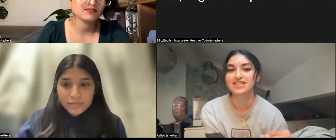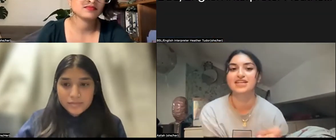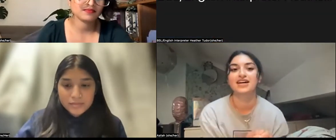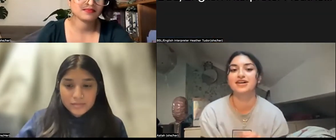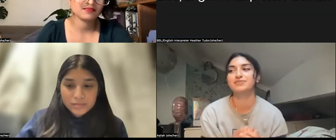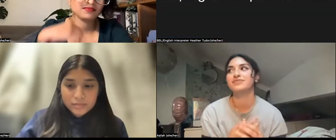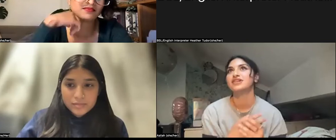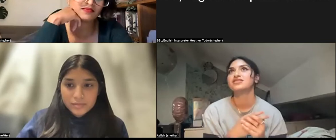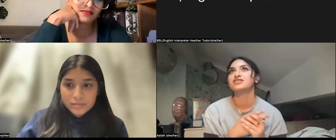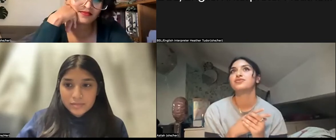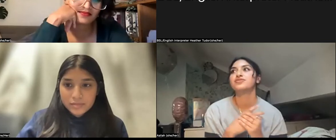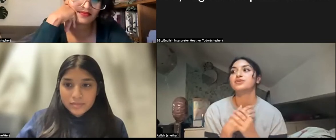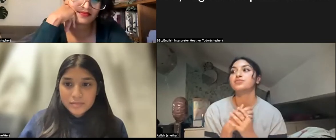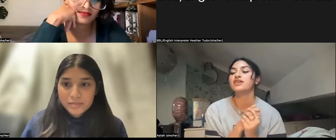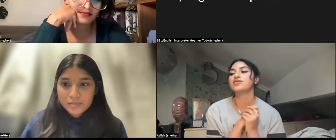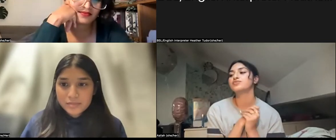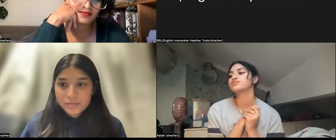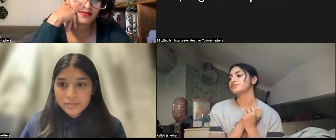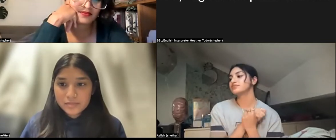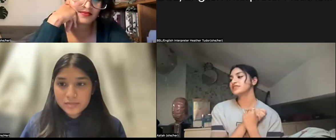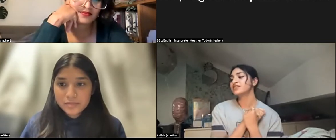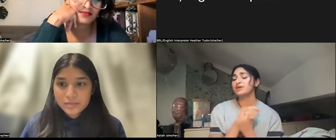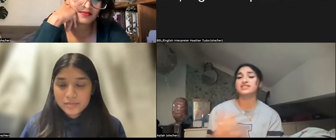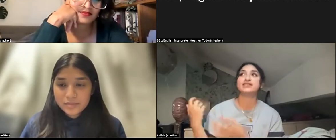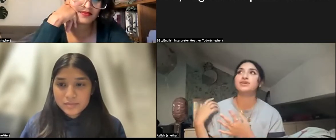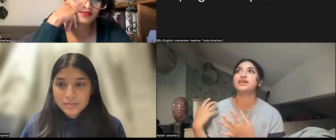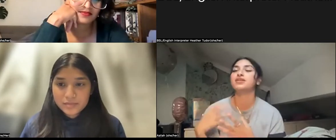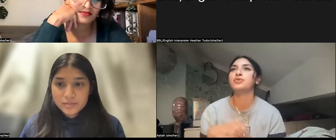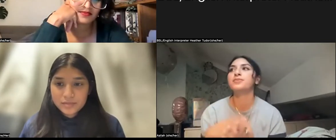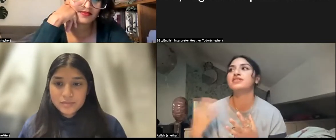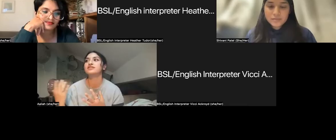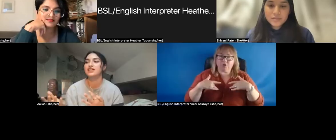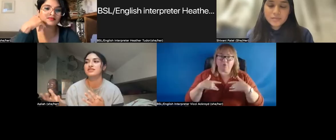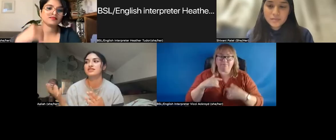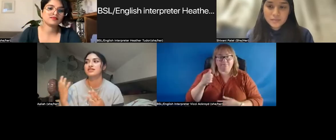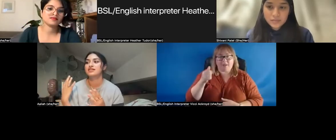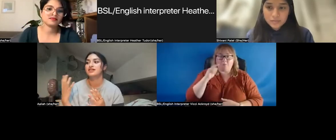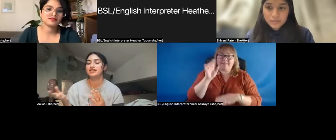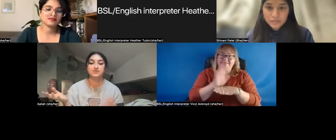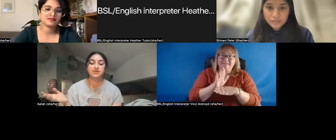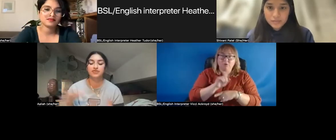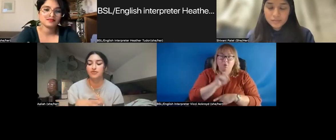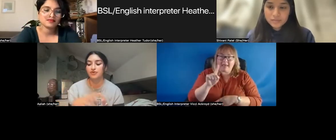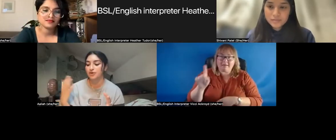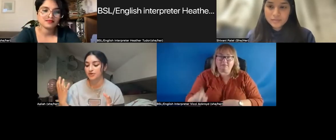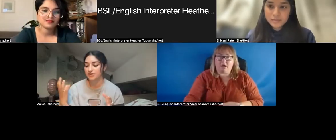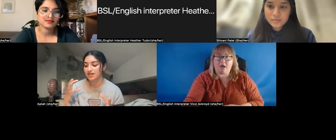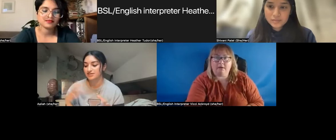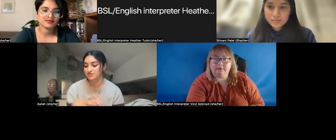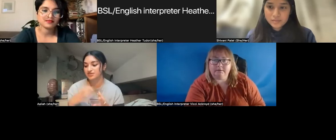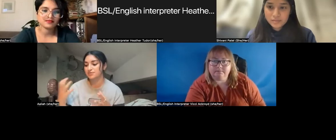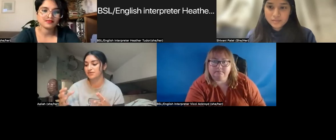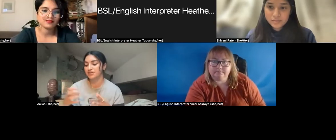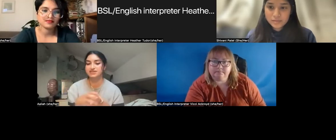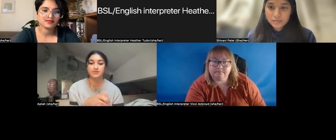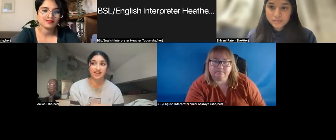well. So for example, I know a family where the mum and dad, as I was saying before, they want their